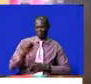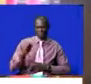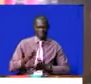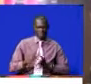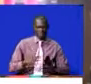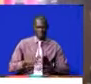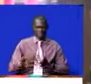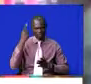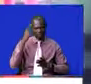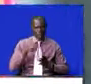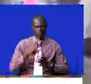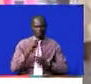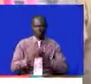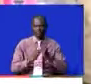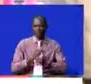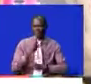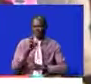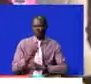year